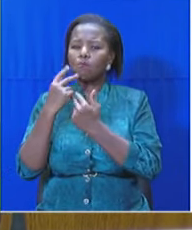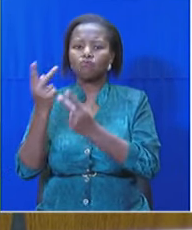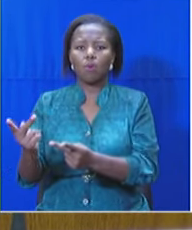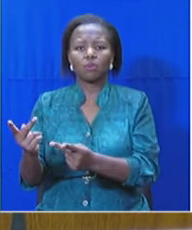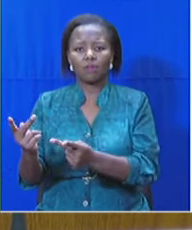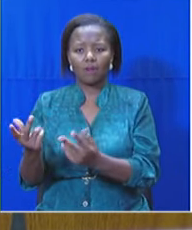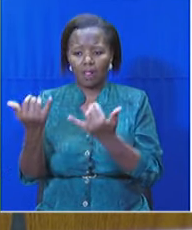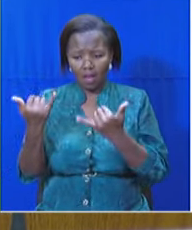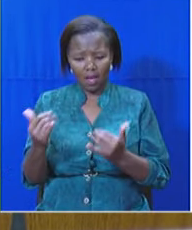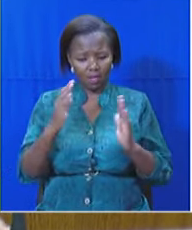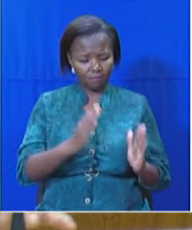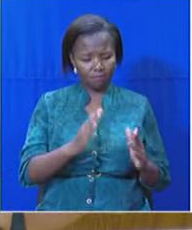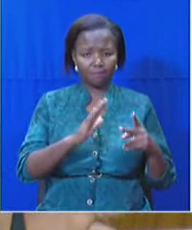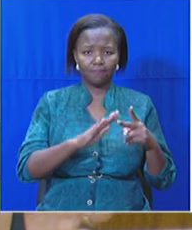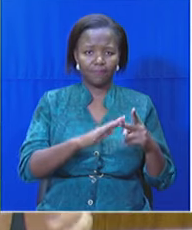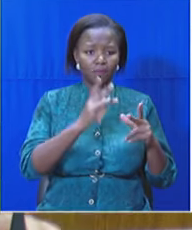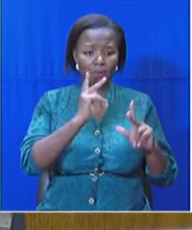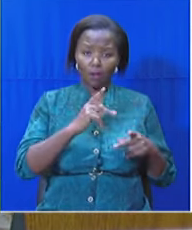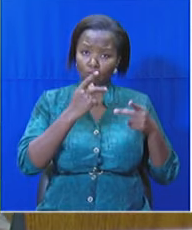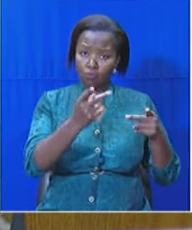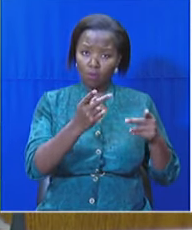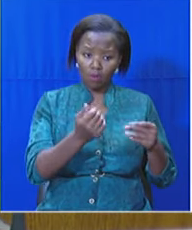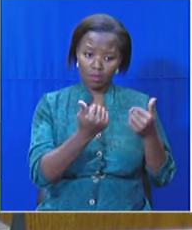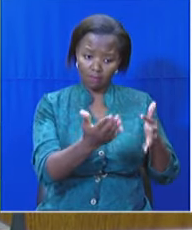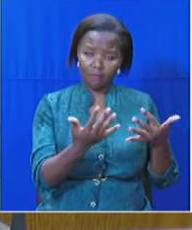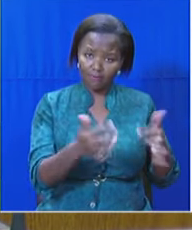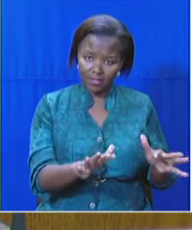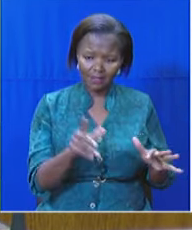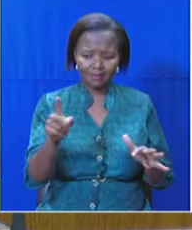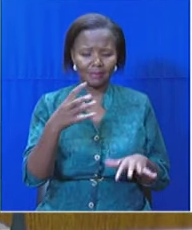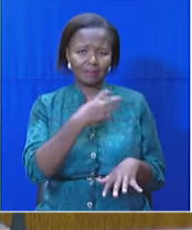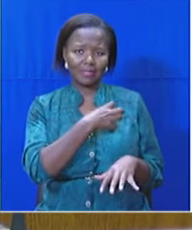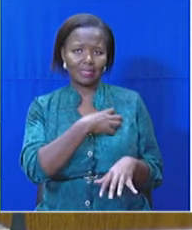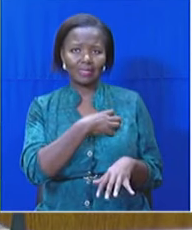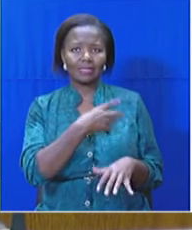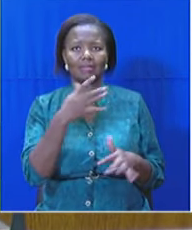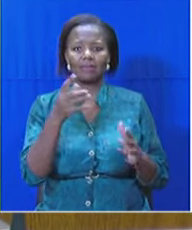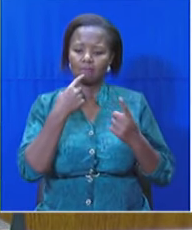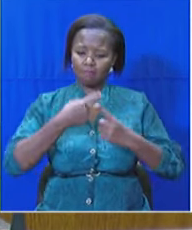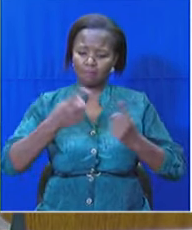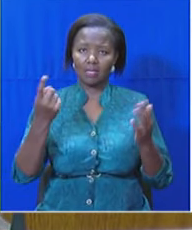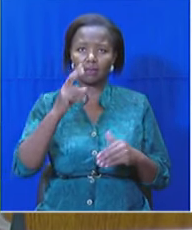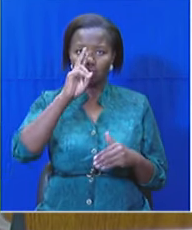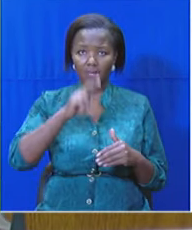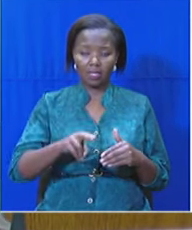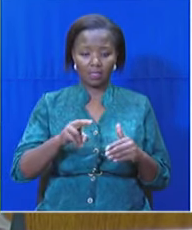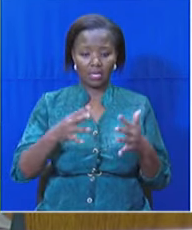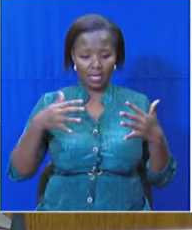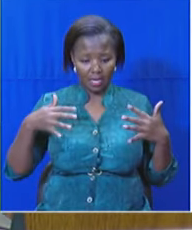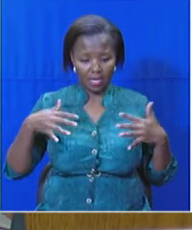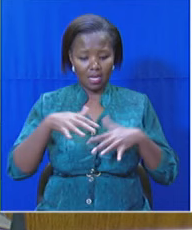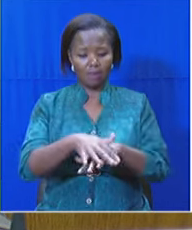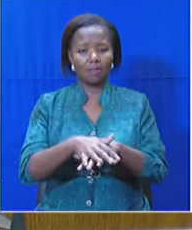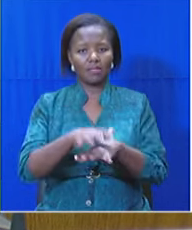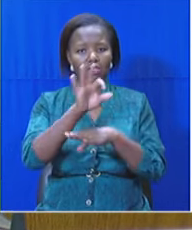by providing proposals. Minister Quinty praises them and then announced that we can work on implementation plan. Next minute,